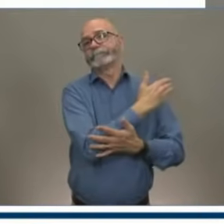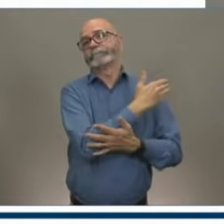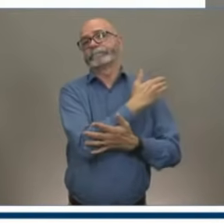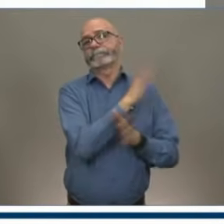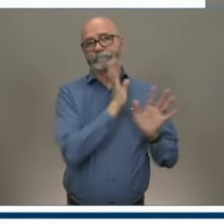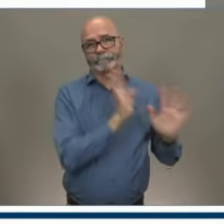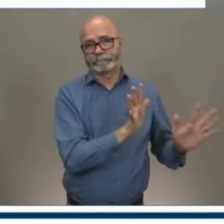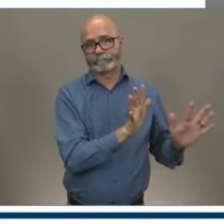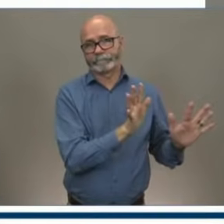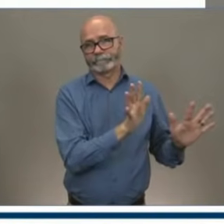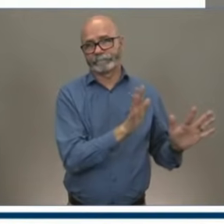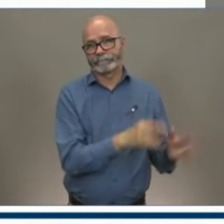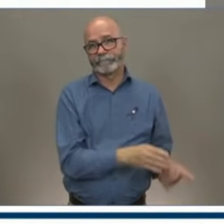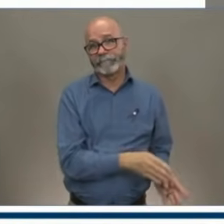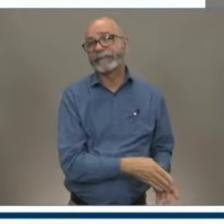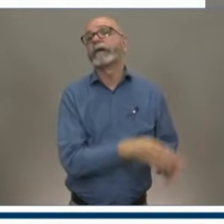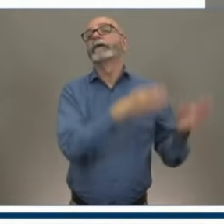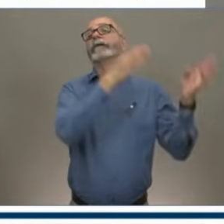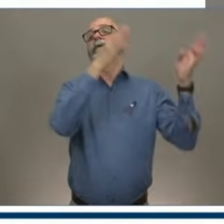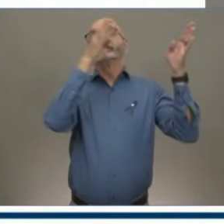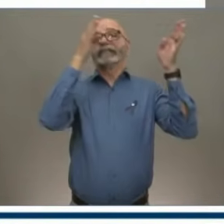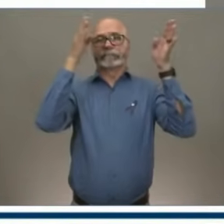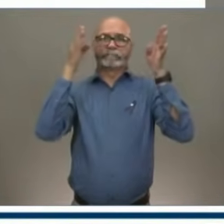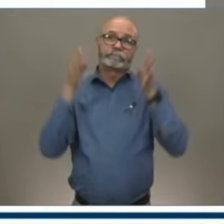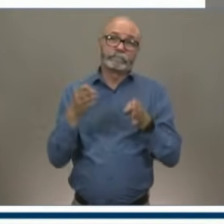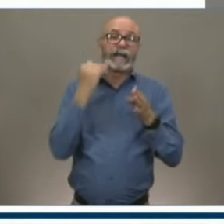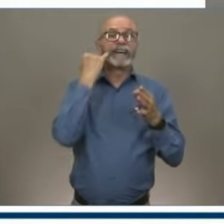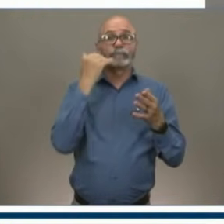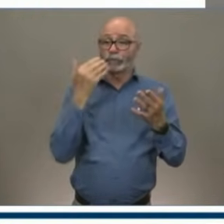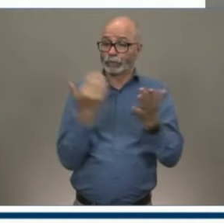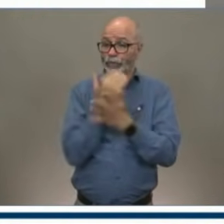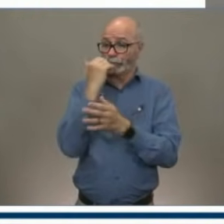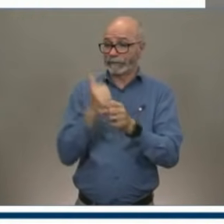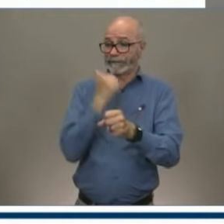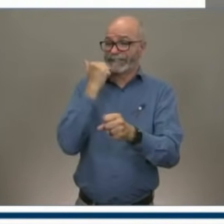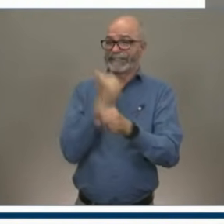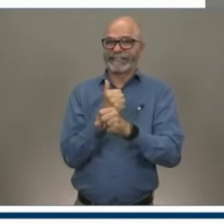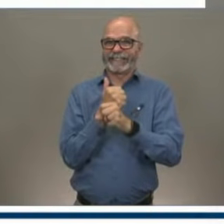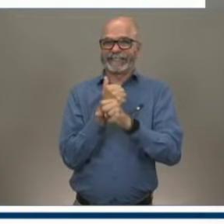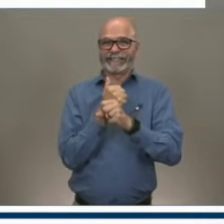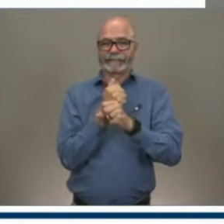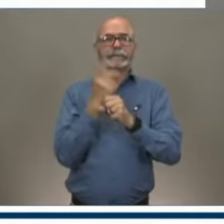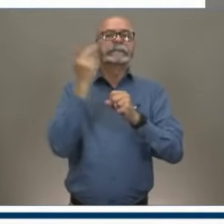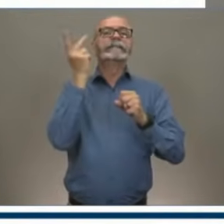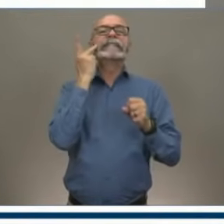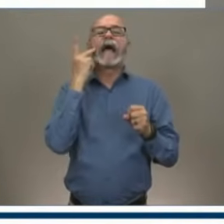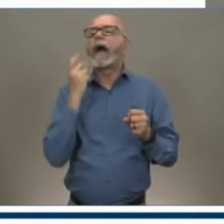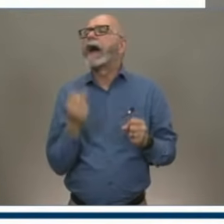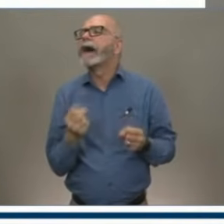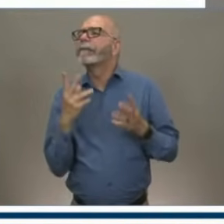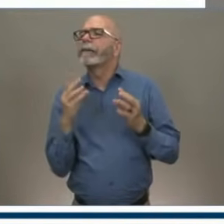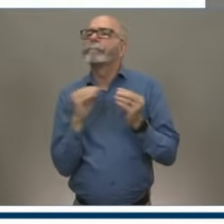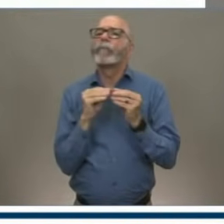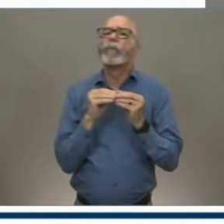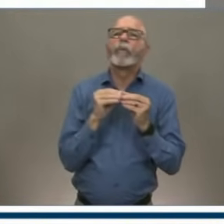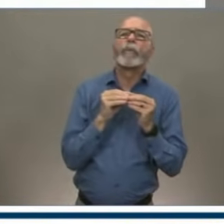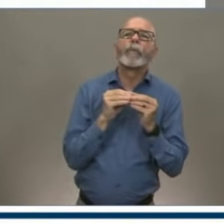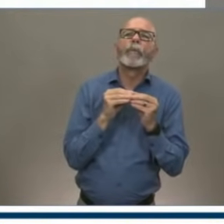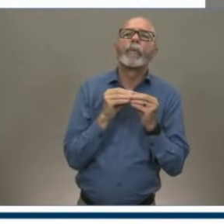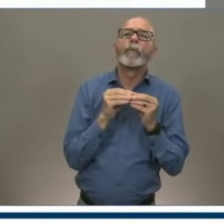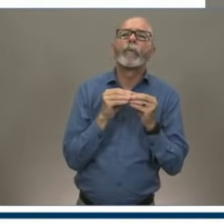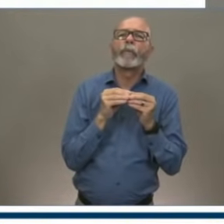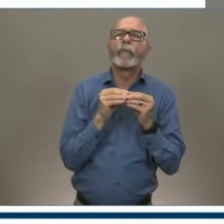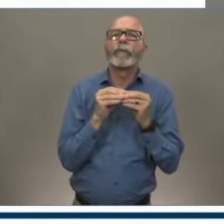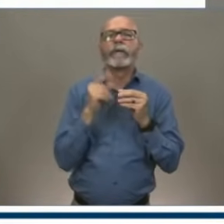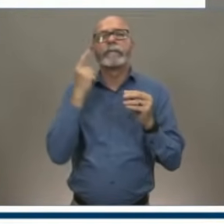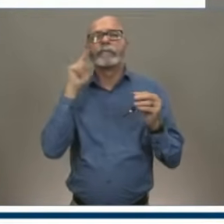then after the new year, look at how we then start to plan more intensively for mass immunization, which is likely to